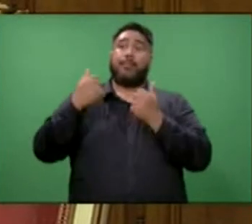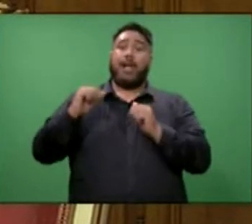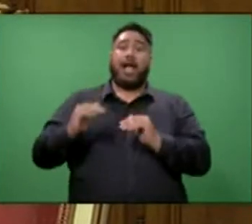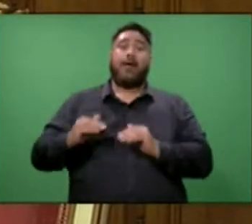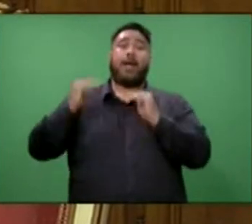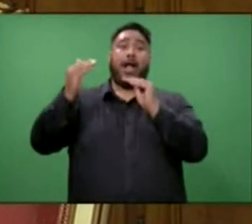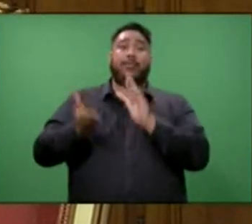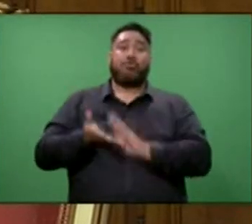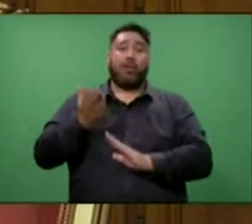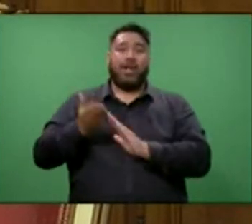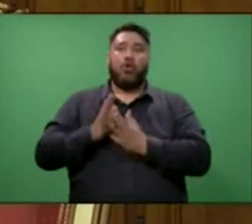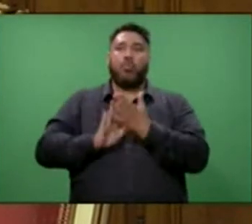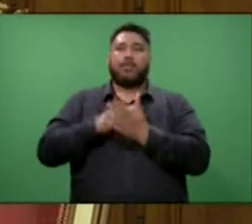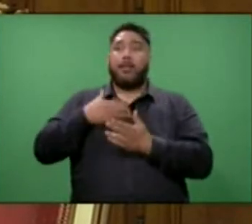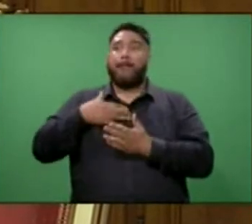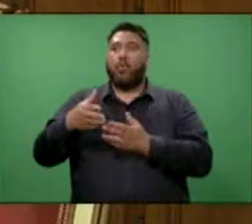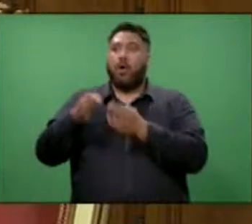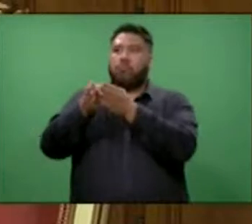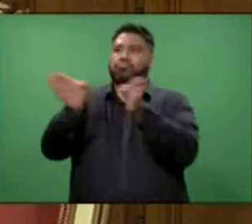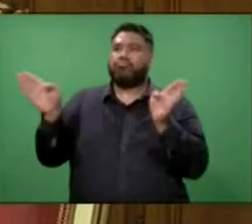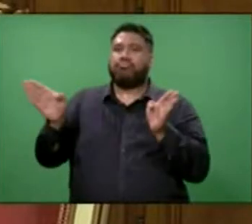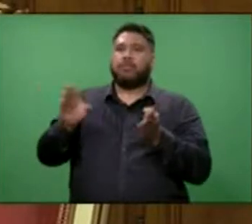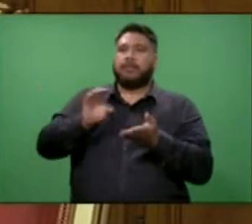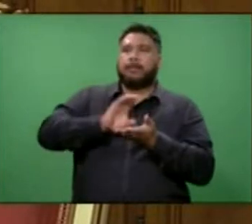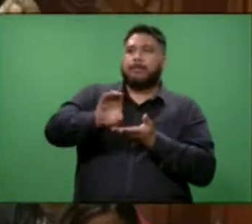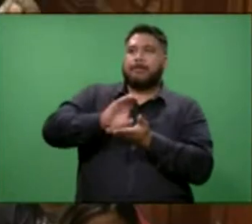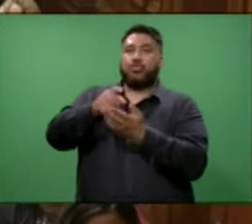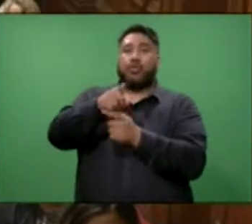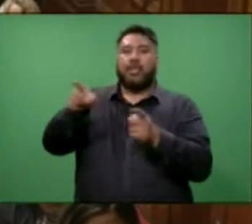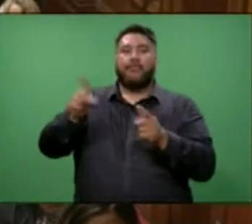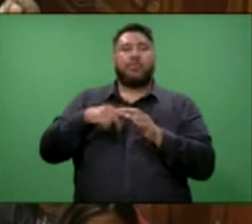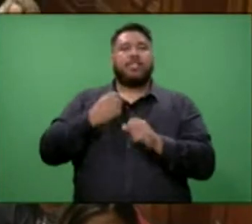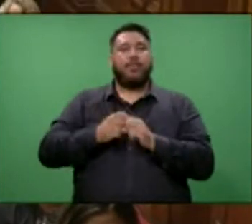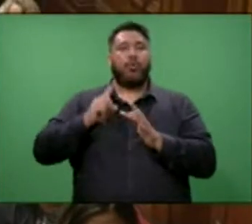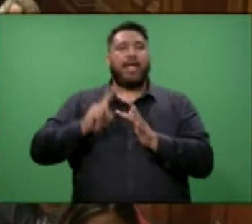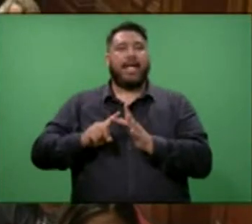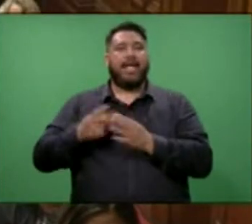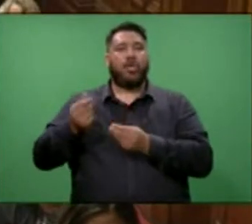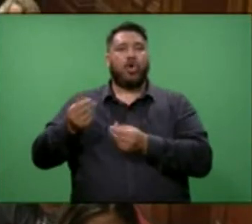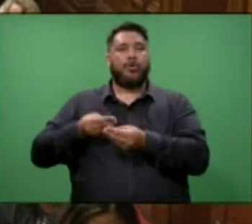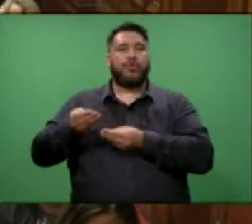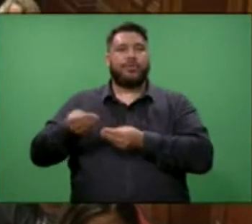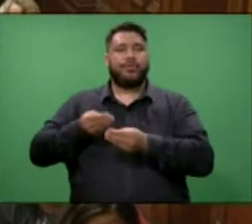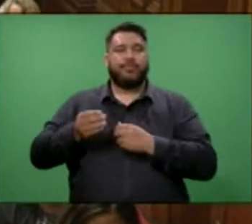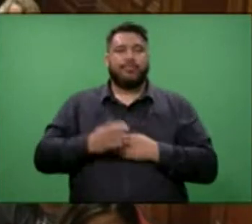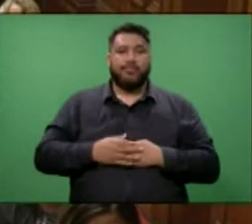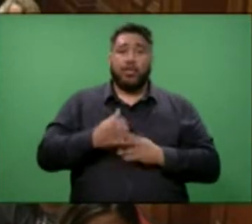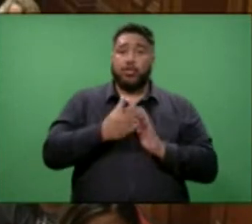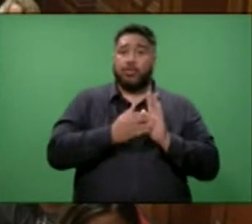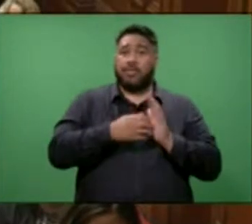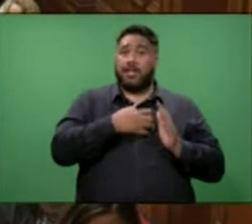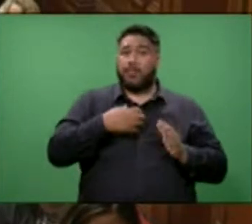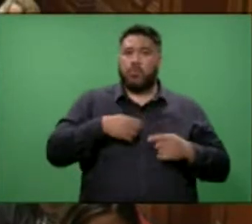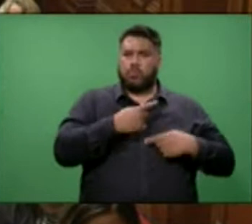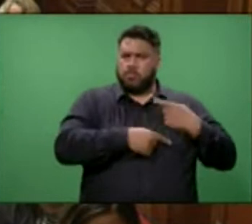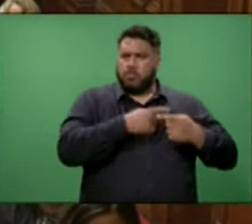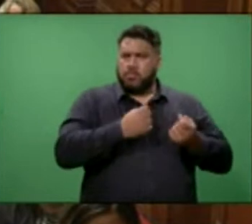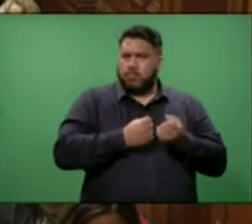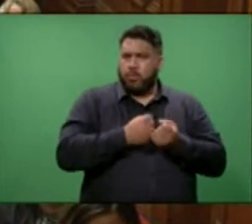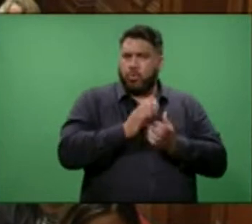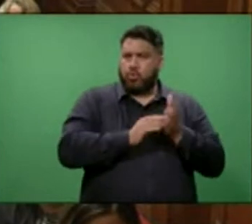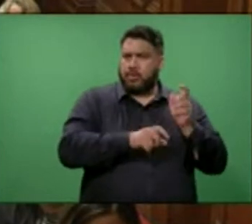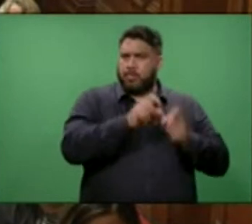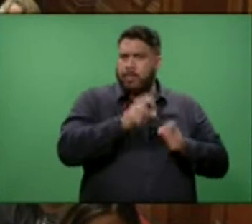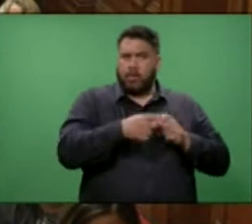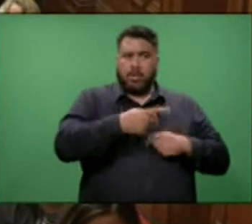services markets in China, including e-commerce. The New Zealand government will continue to support